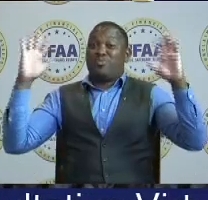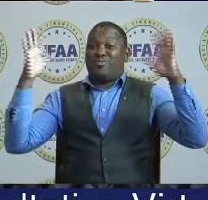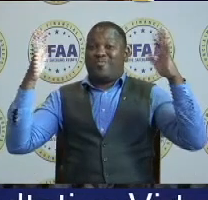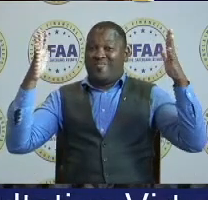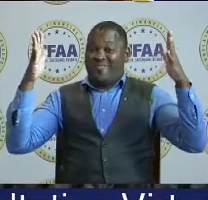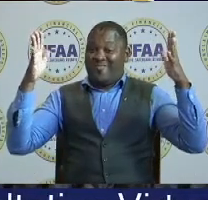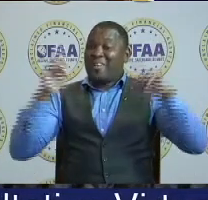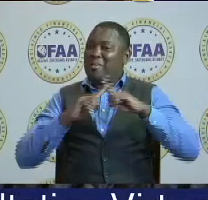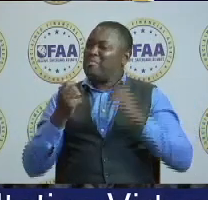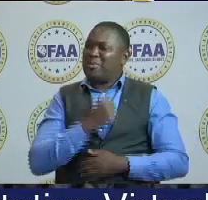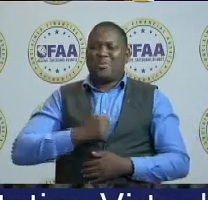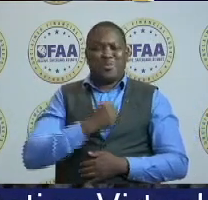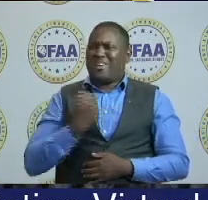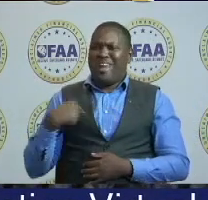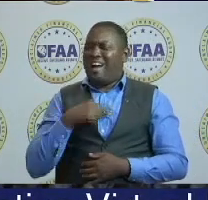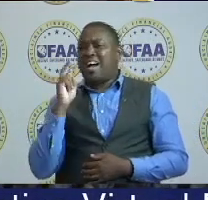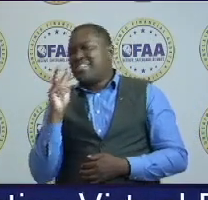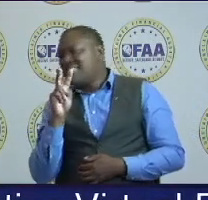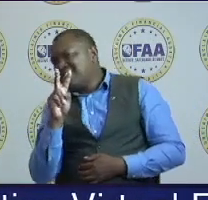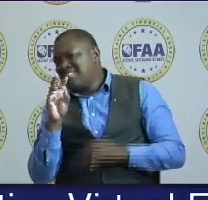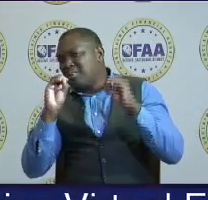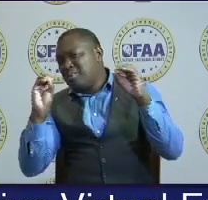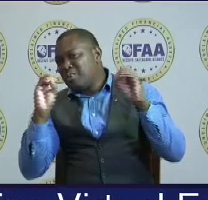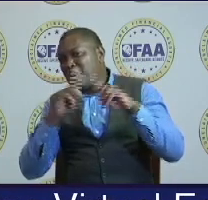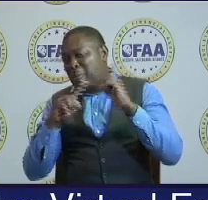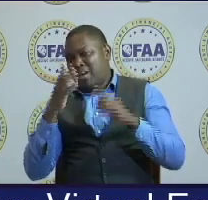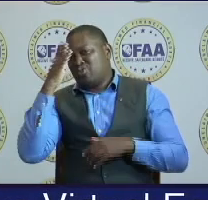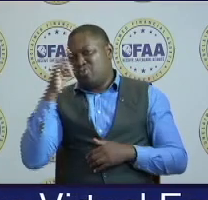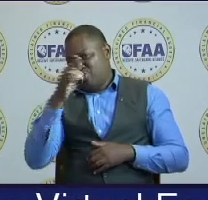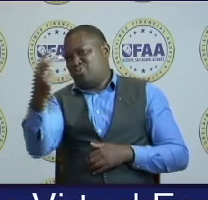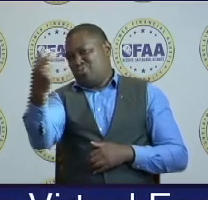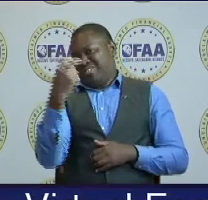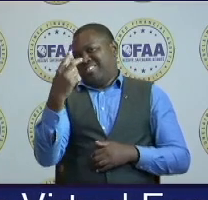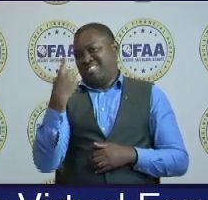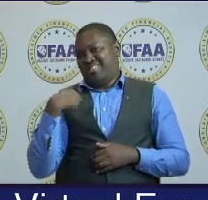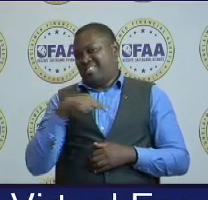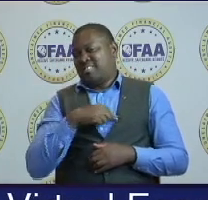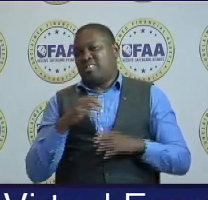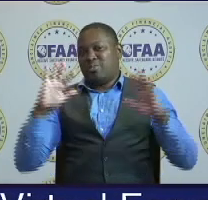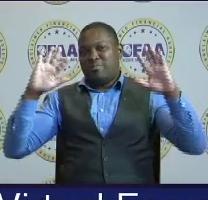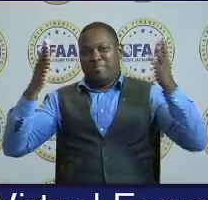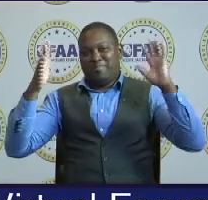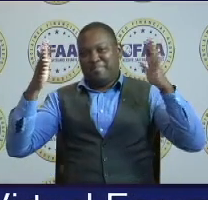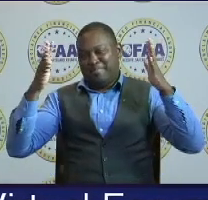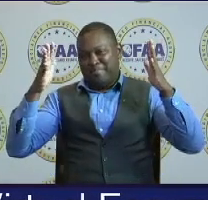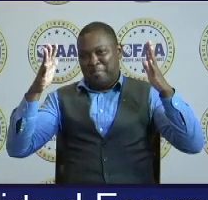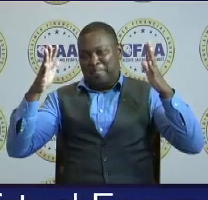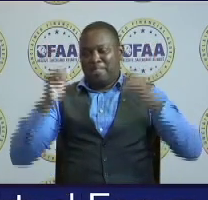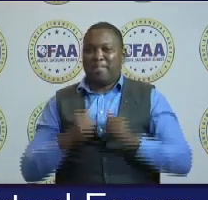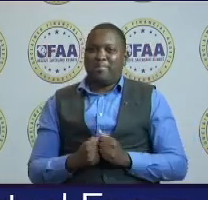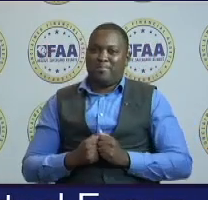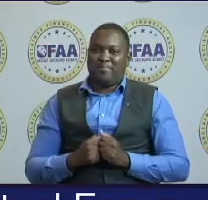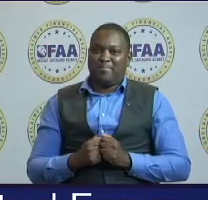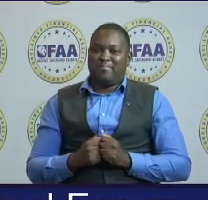you as holders, but that's well and good. We know you can see us. And yes, tulijileta kwenyu so that we can have this conversation. We've brought ourselves